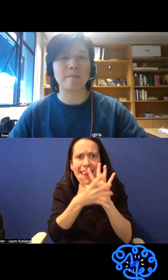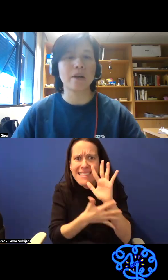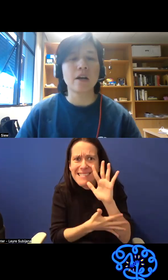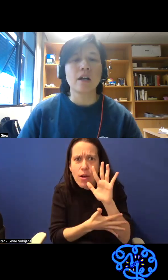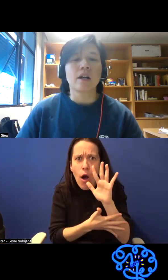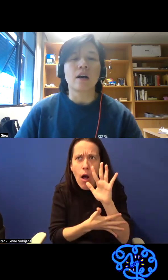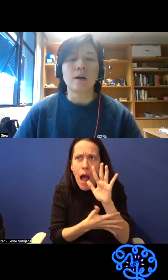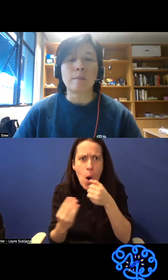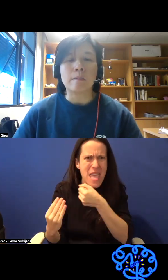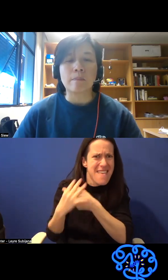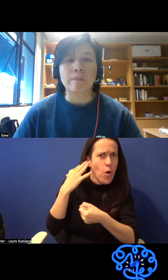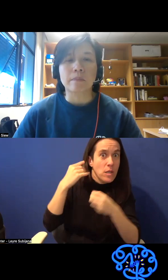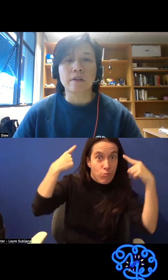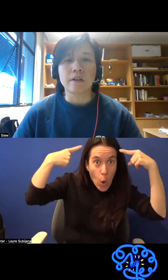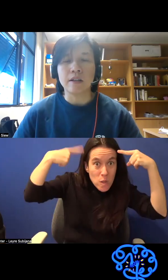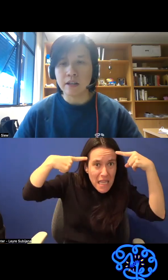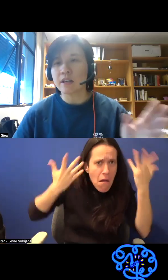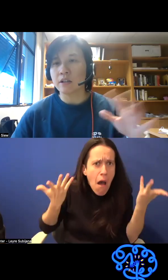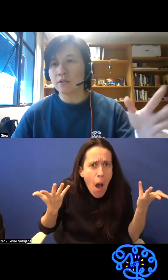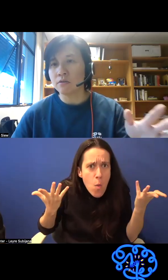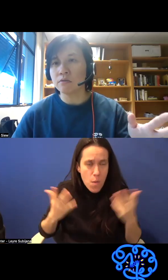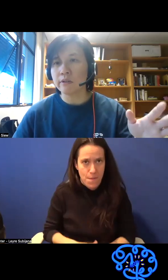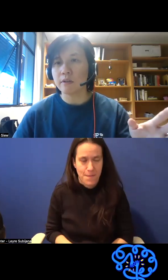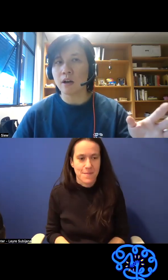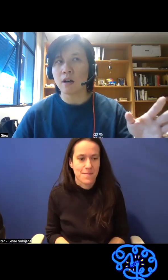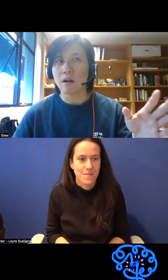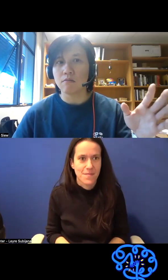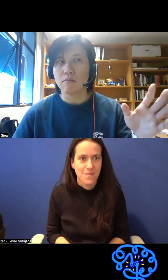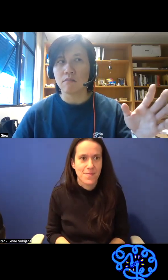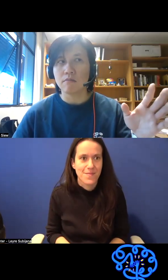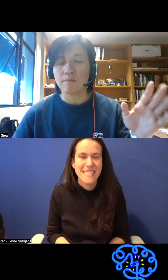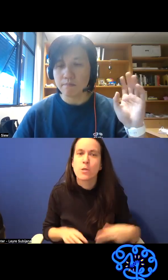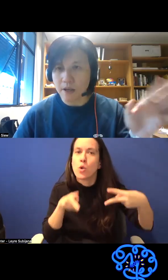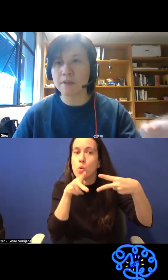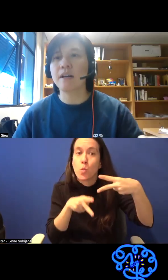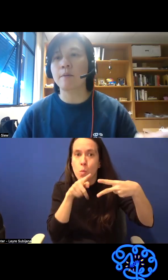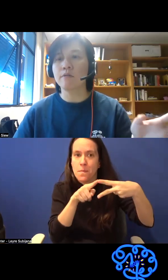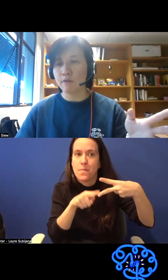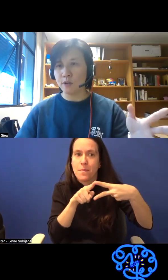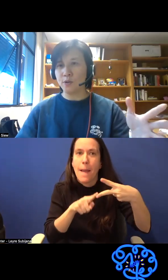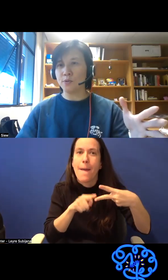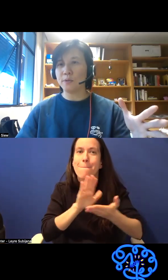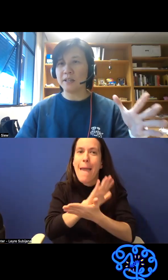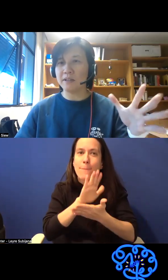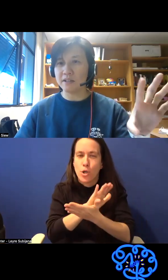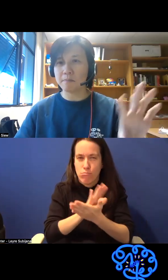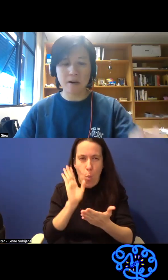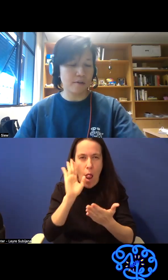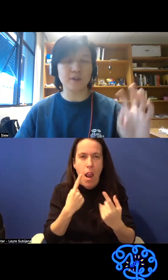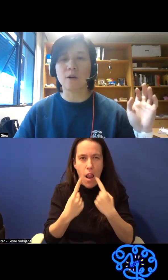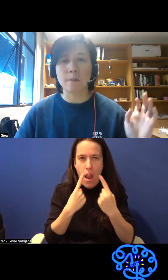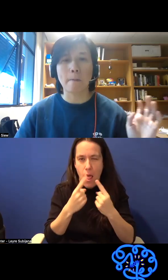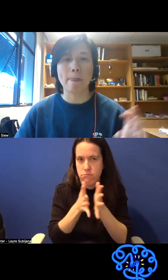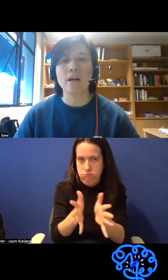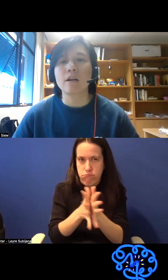processing. Um, and these are the two uh, papers that I'm going to refer to in this part